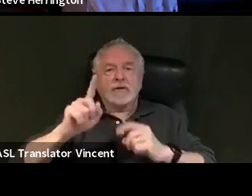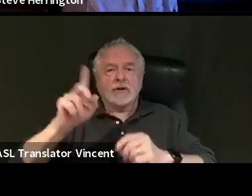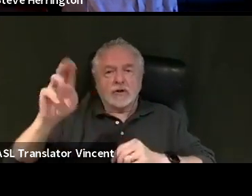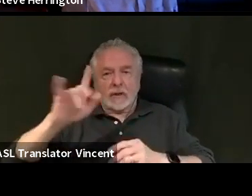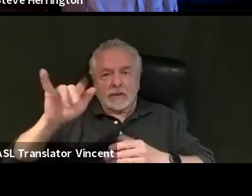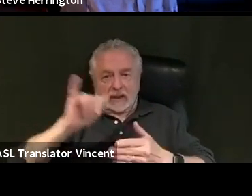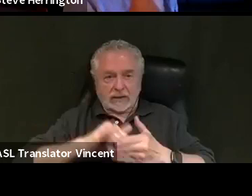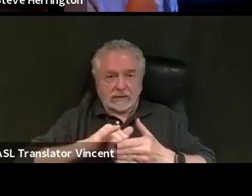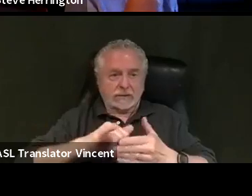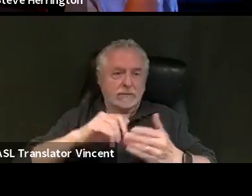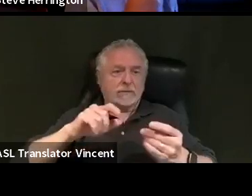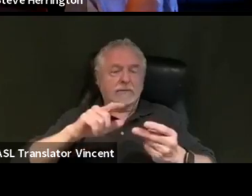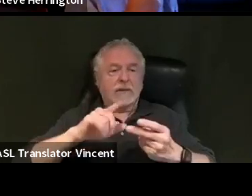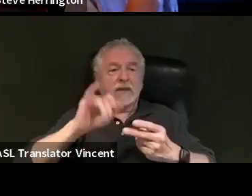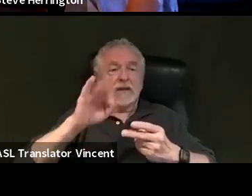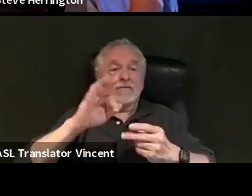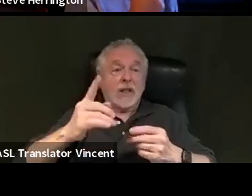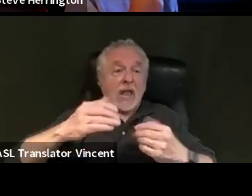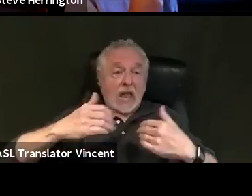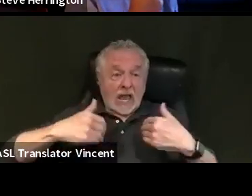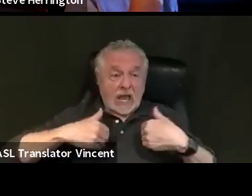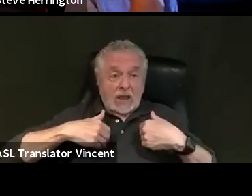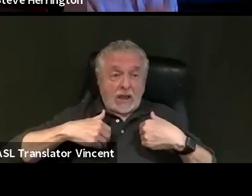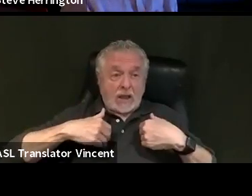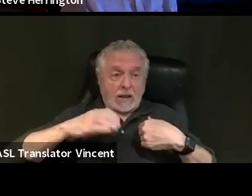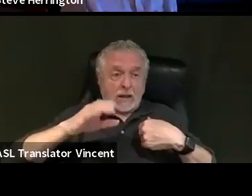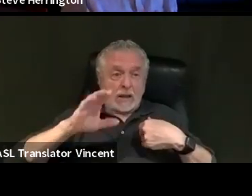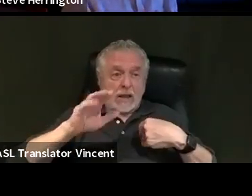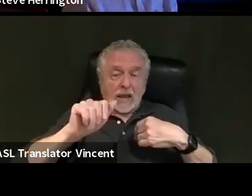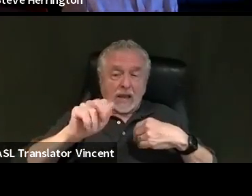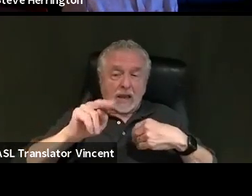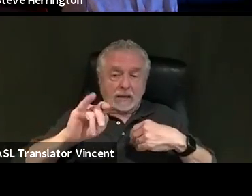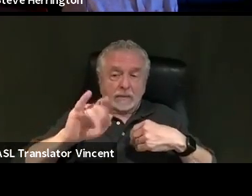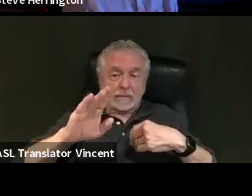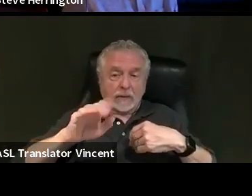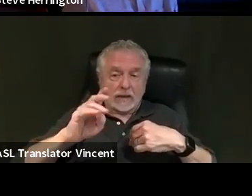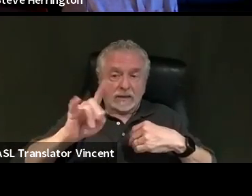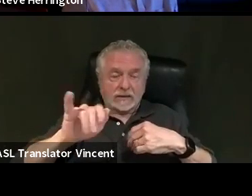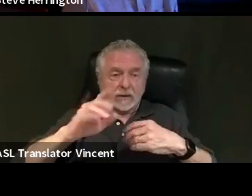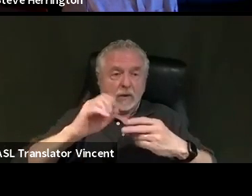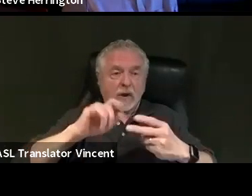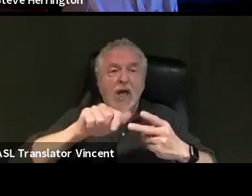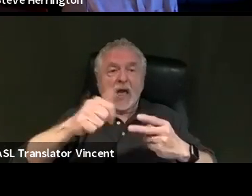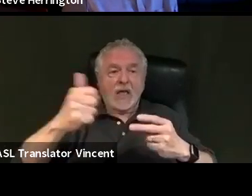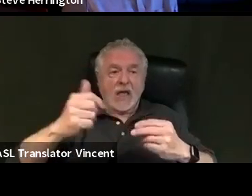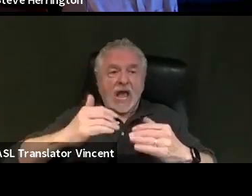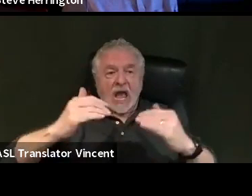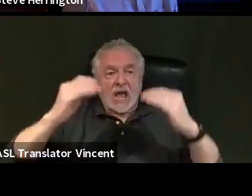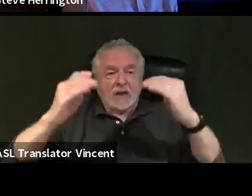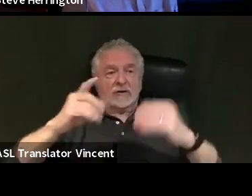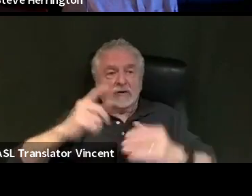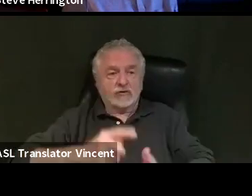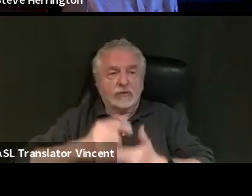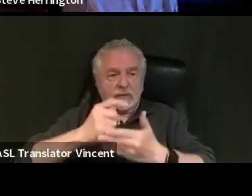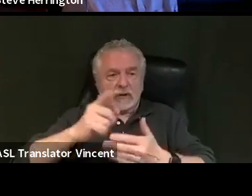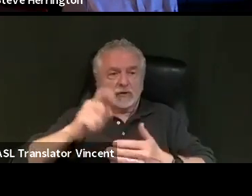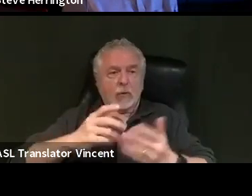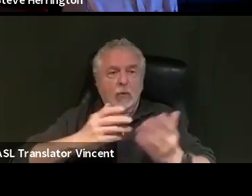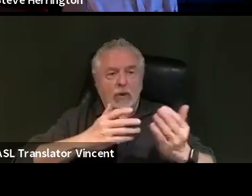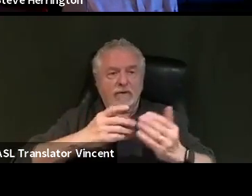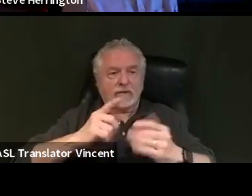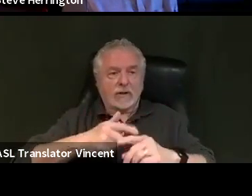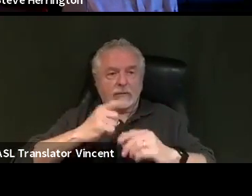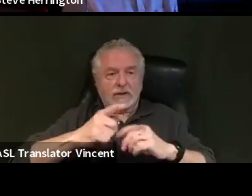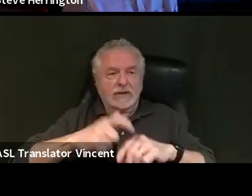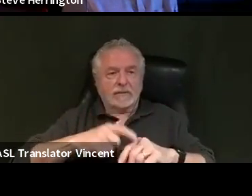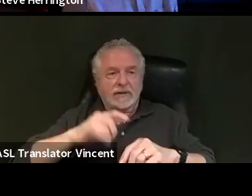that. If one has had monoclonal antibodies or other higher level treatment, then they should wait for a longer